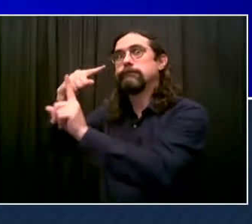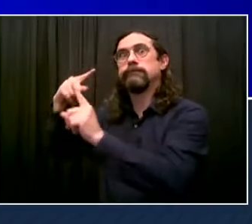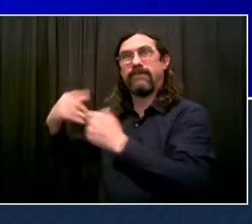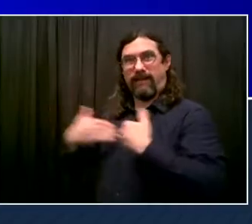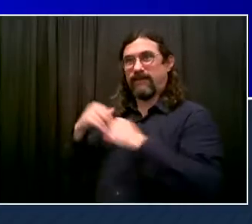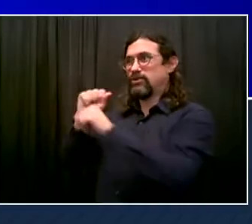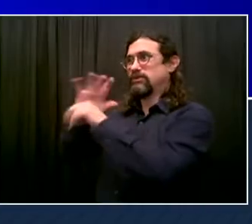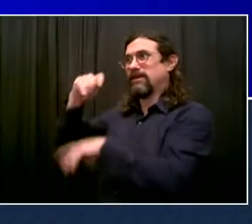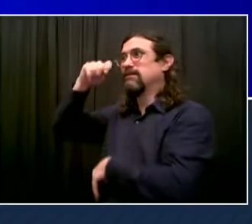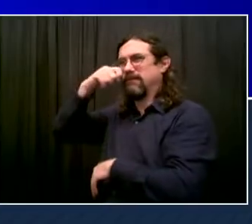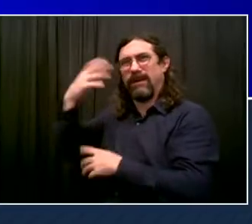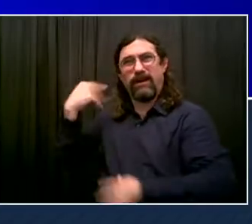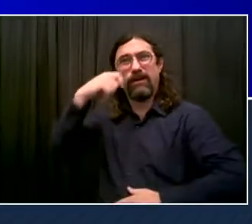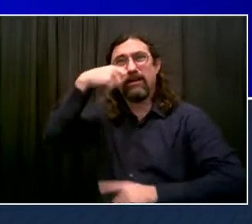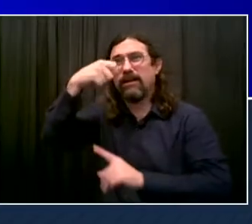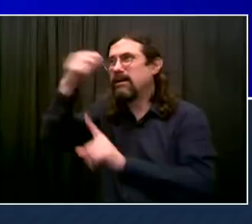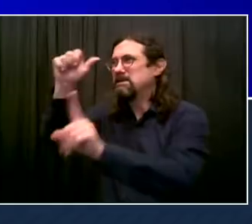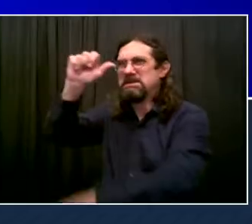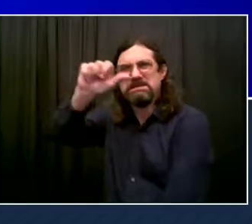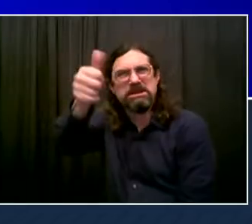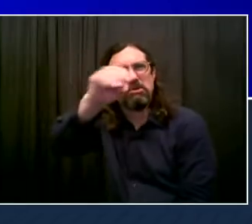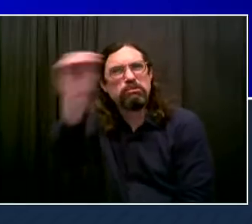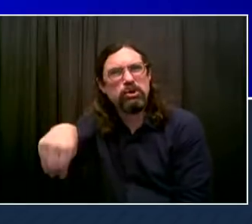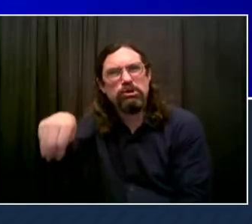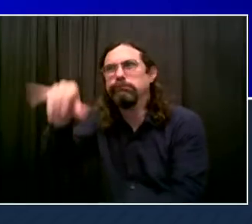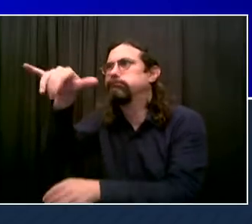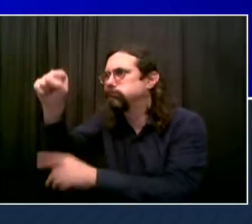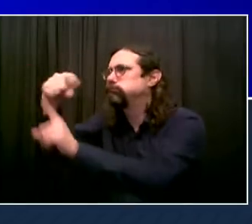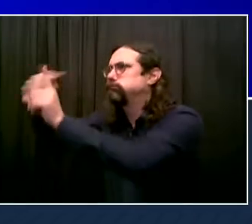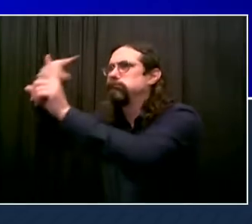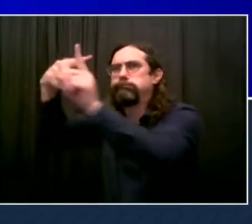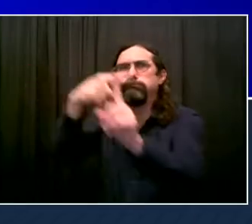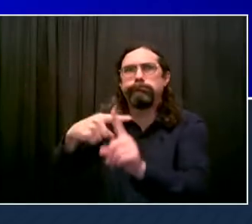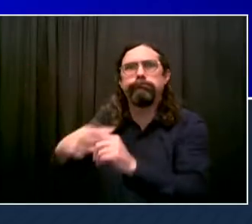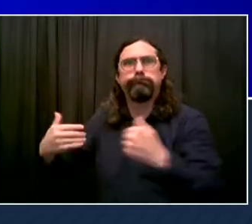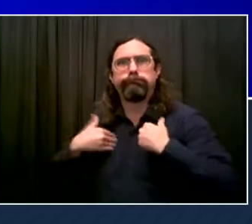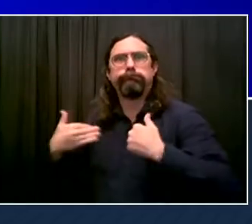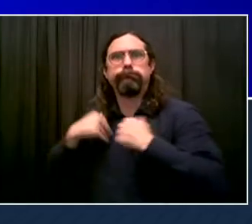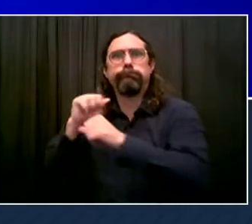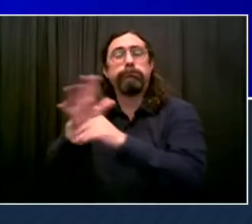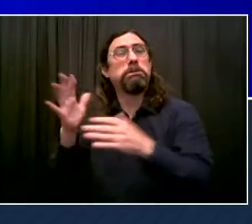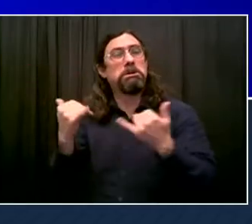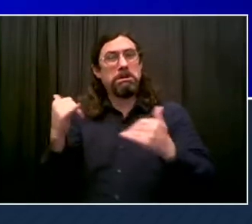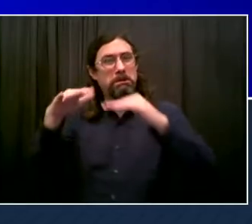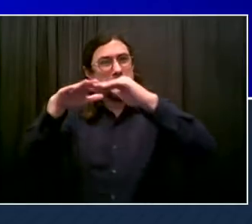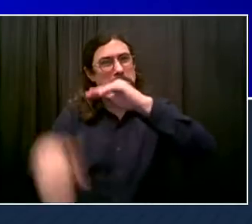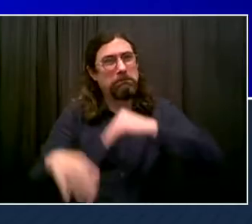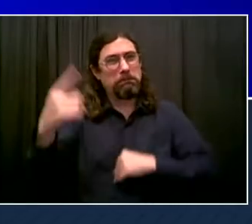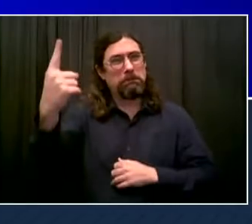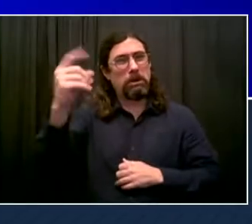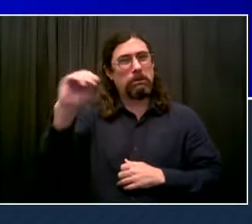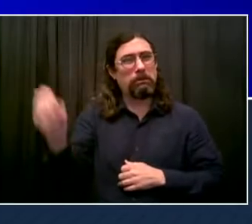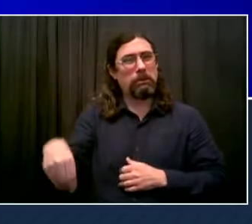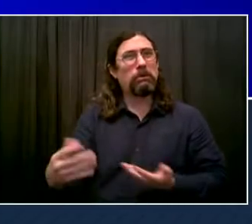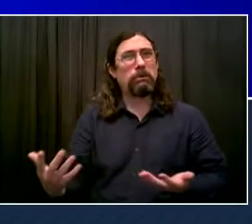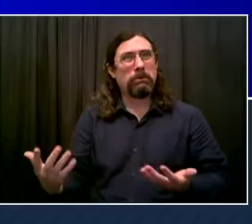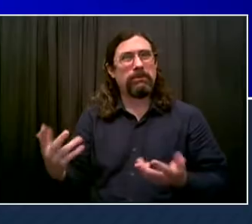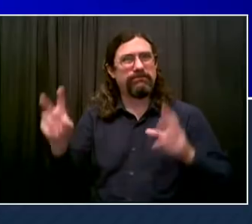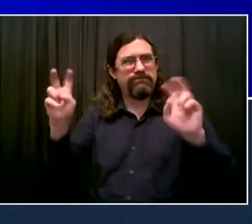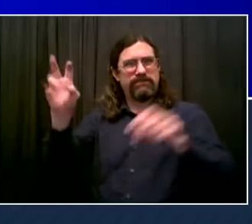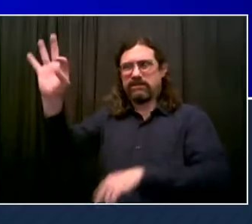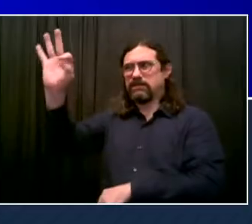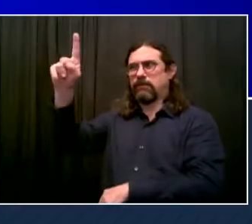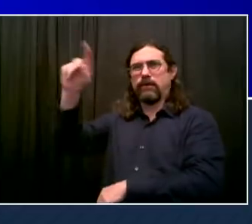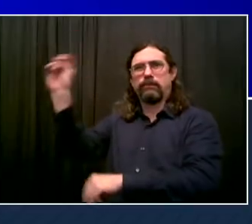rate down 86% from 3.99 per 100,000. Look, these are